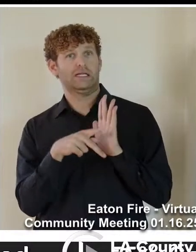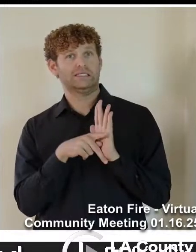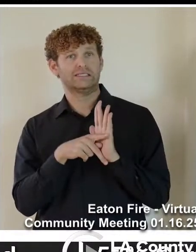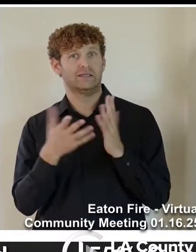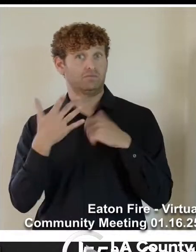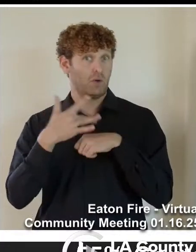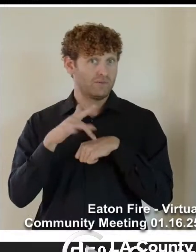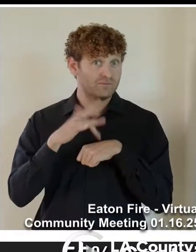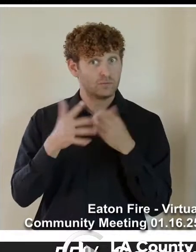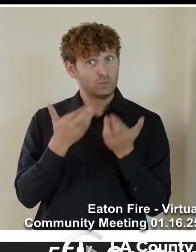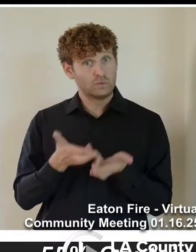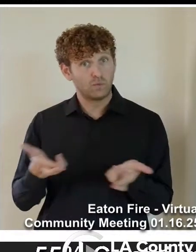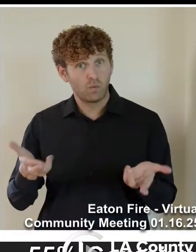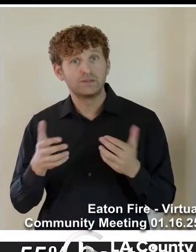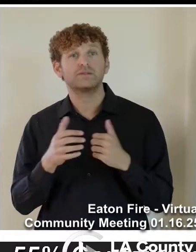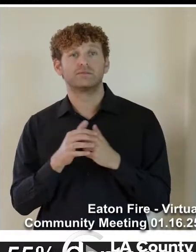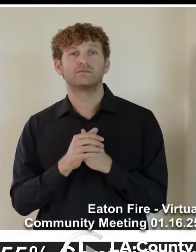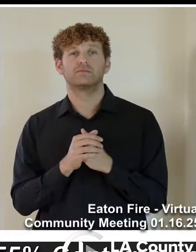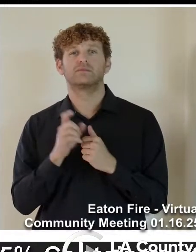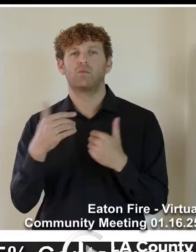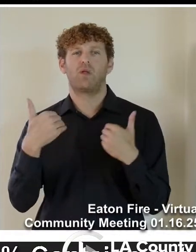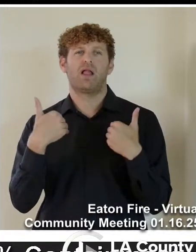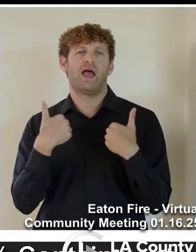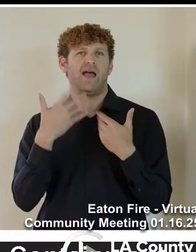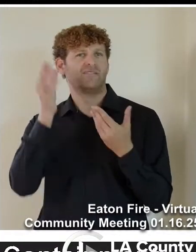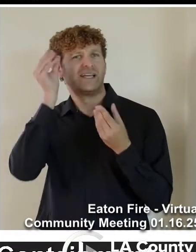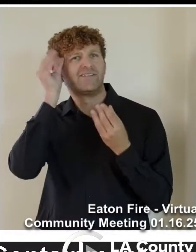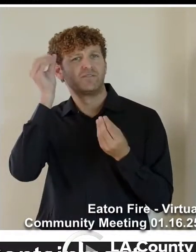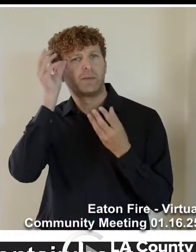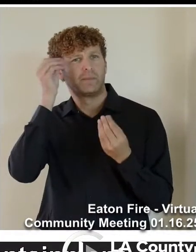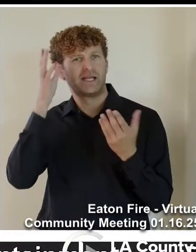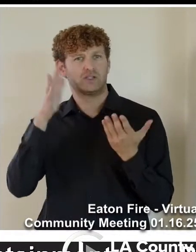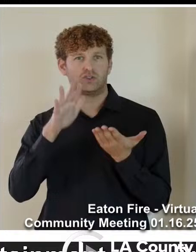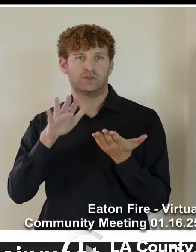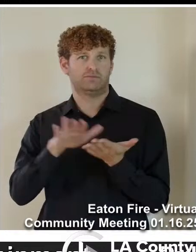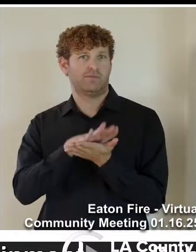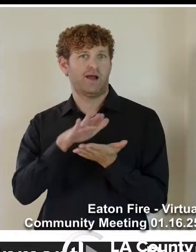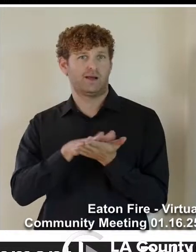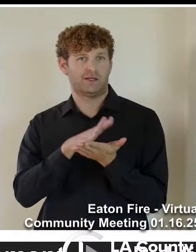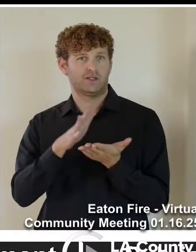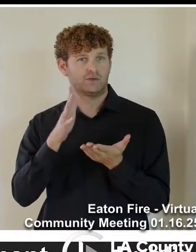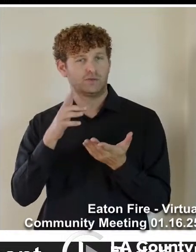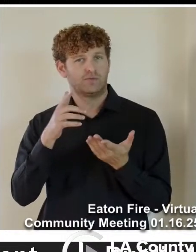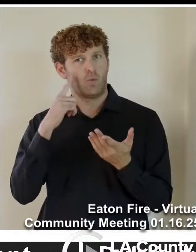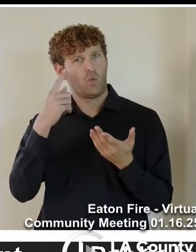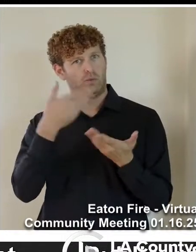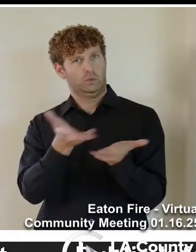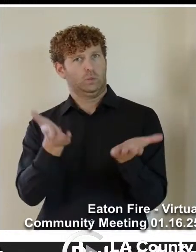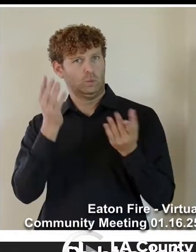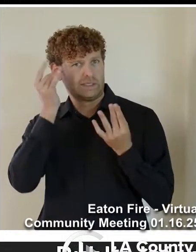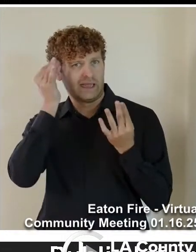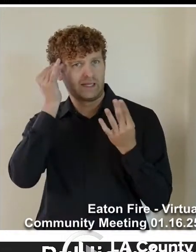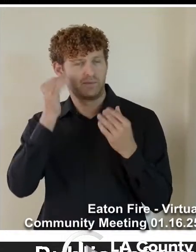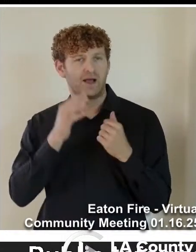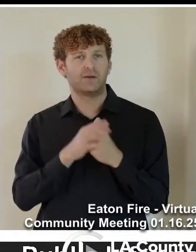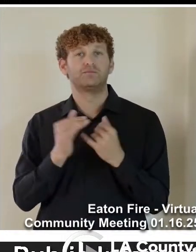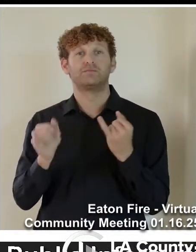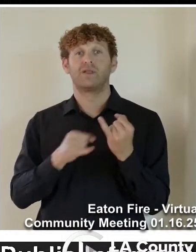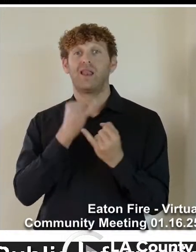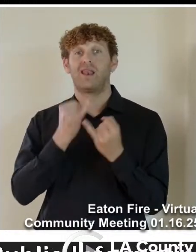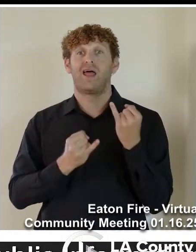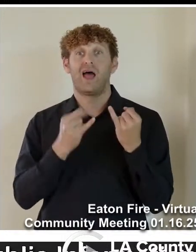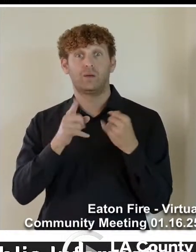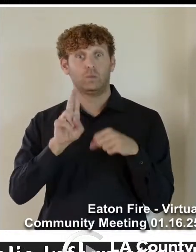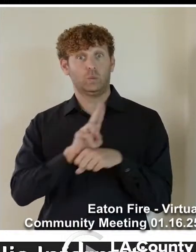putting together in some packets, informational packets for folks to consider. Lastly, The use of masks. If you're returning